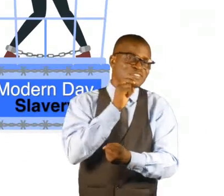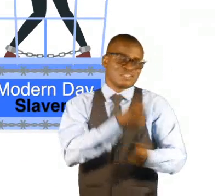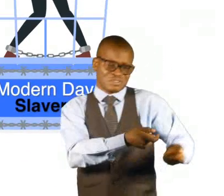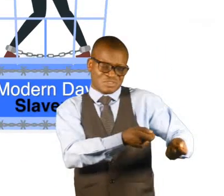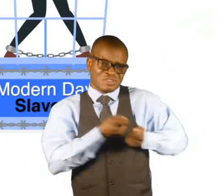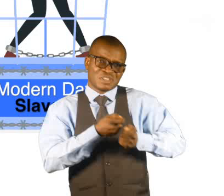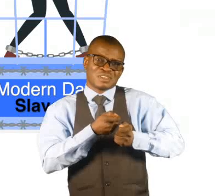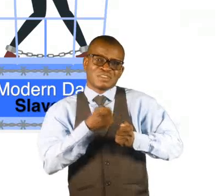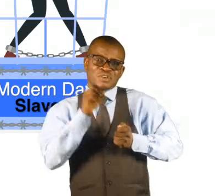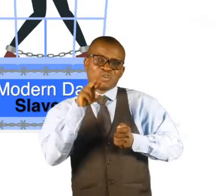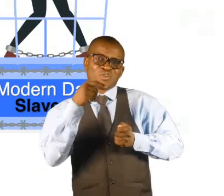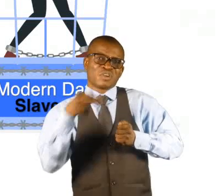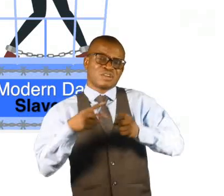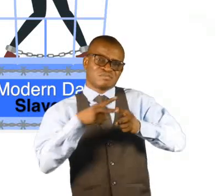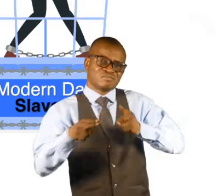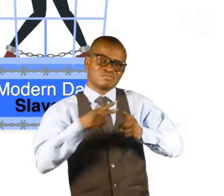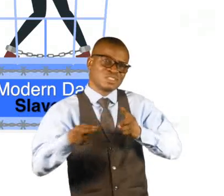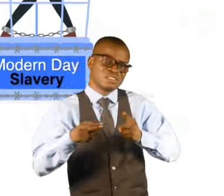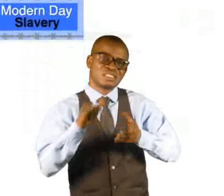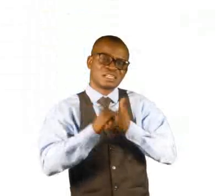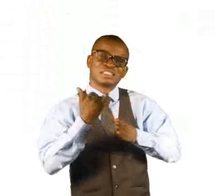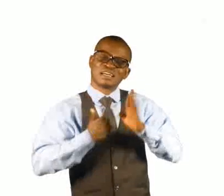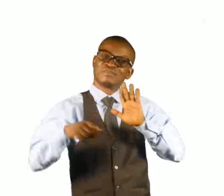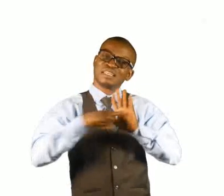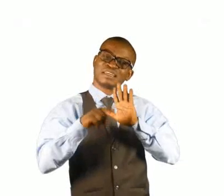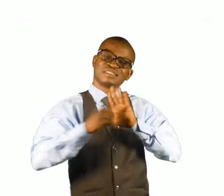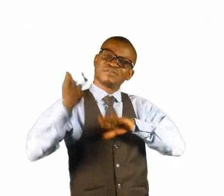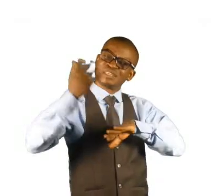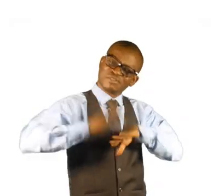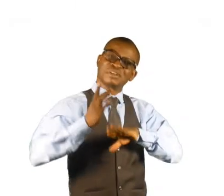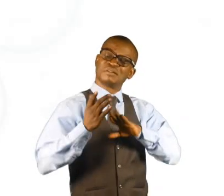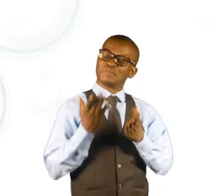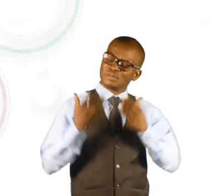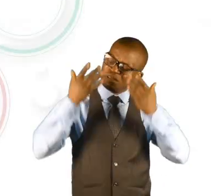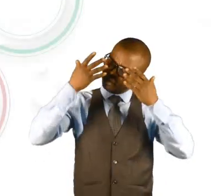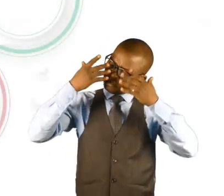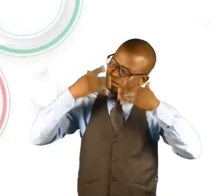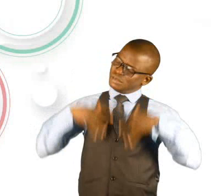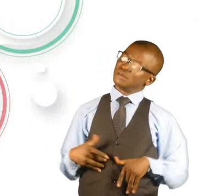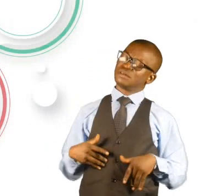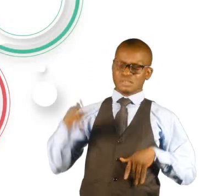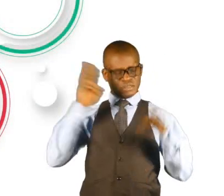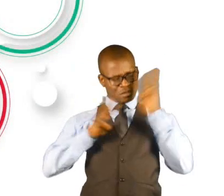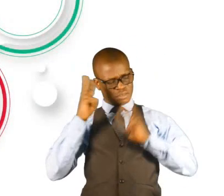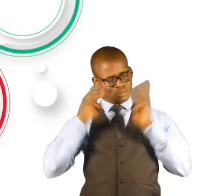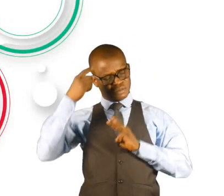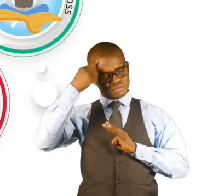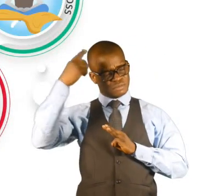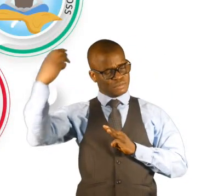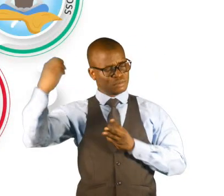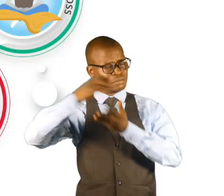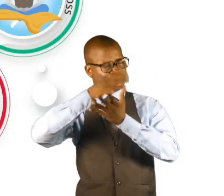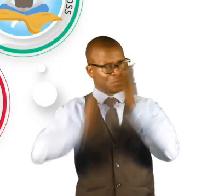labor, sex trafficking and organ harvesting. Its consequences have devastating psychological effects such as depression,